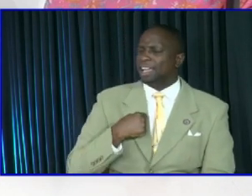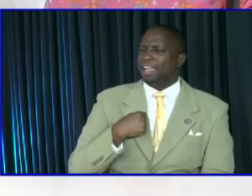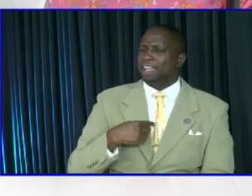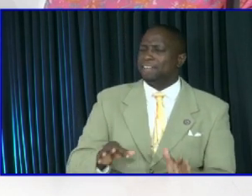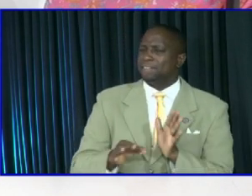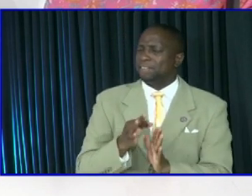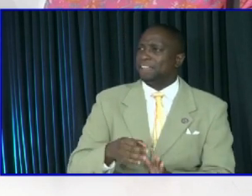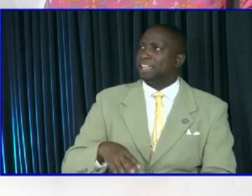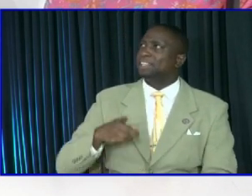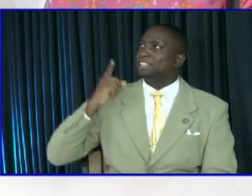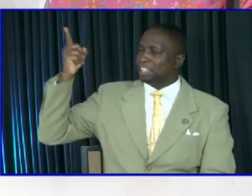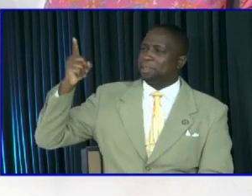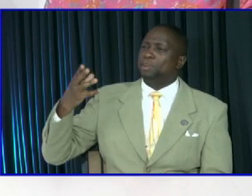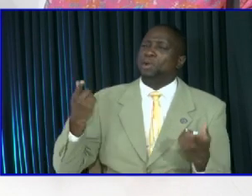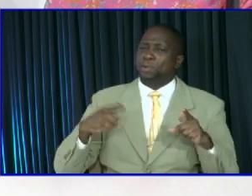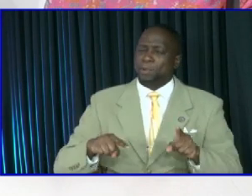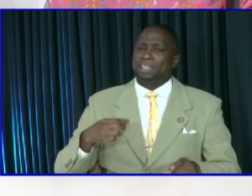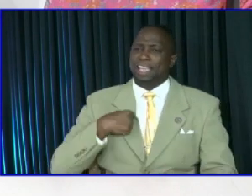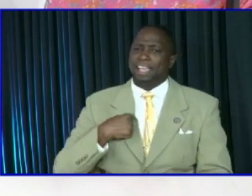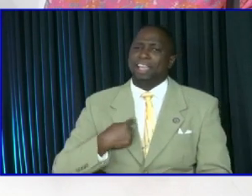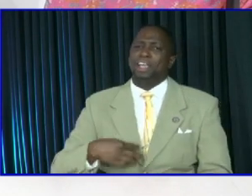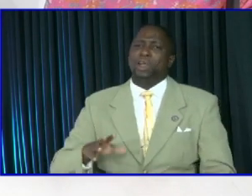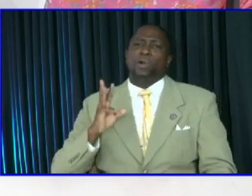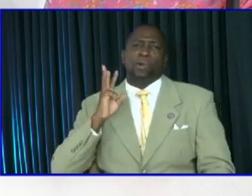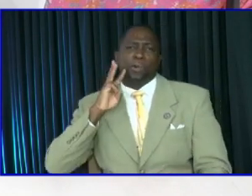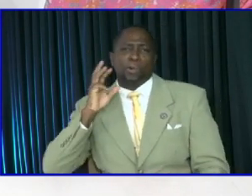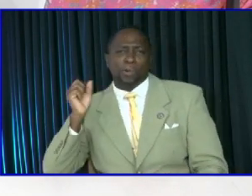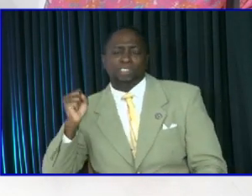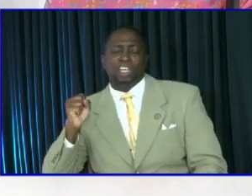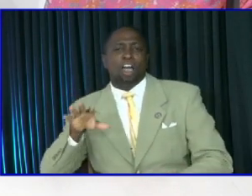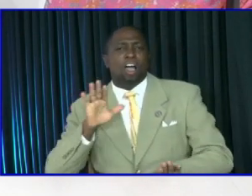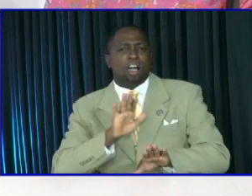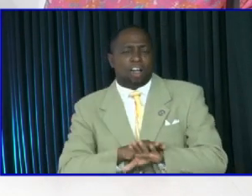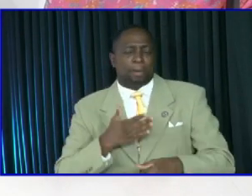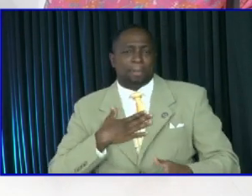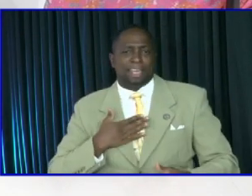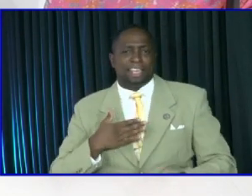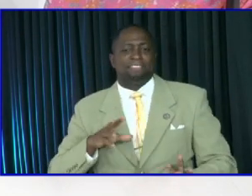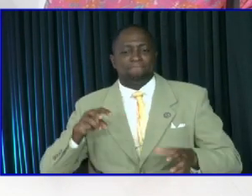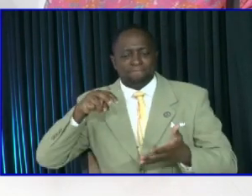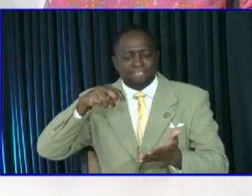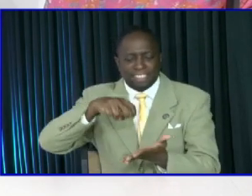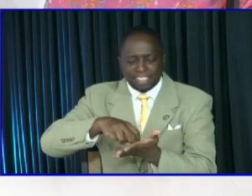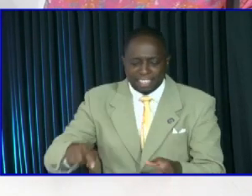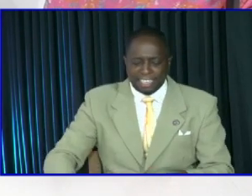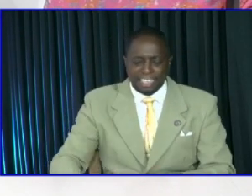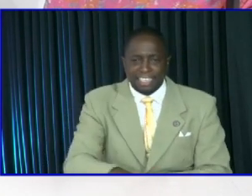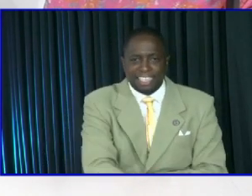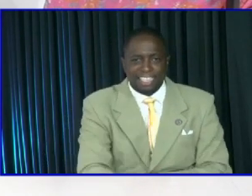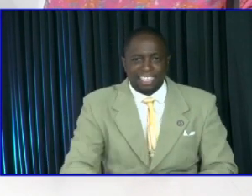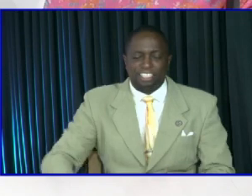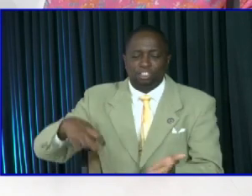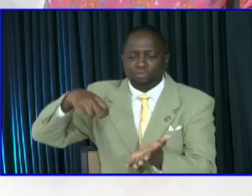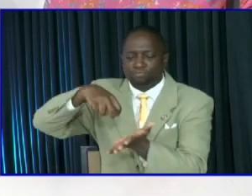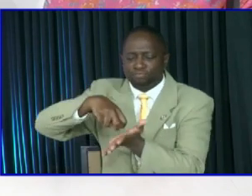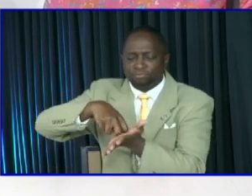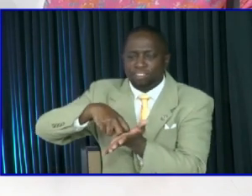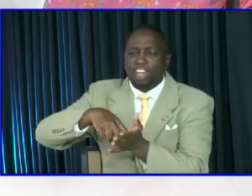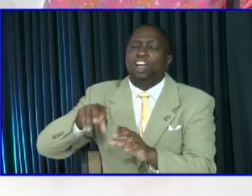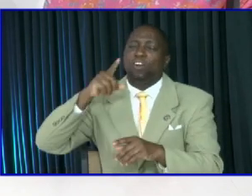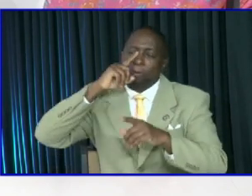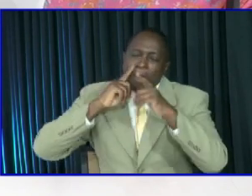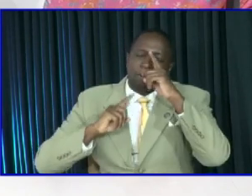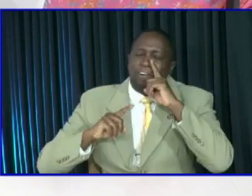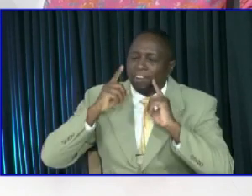him out. Seriously, yes. I found him there. Because put it to the Lord. I just told him what was on my mind. Yes.